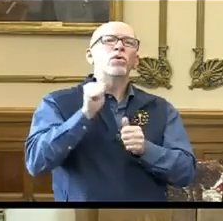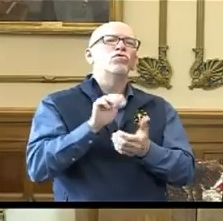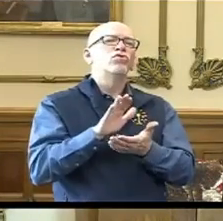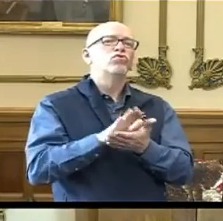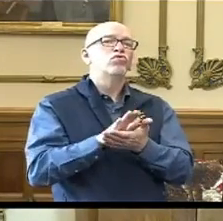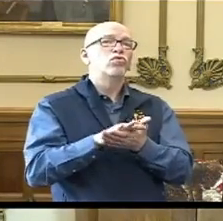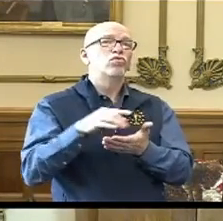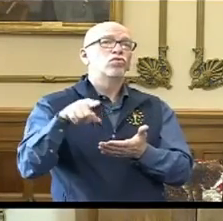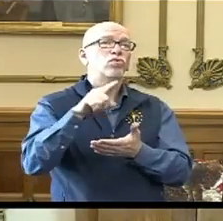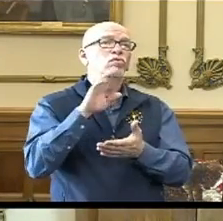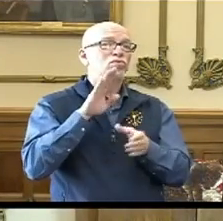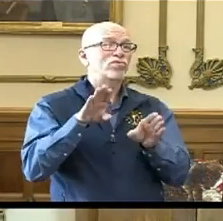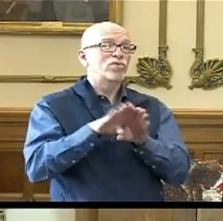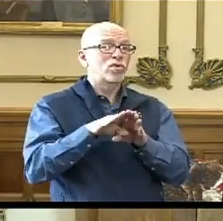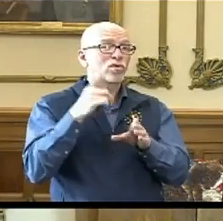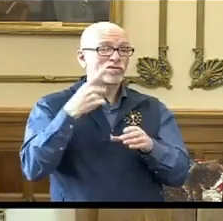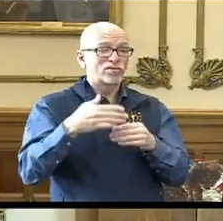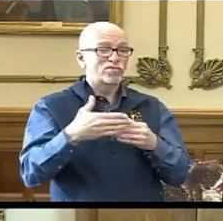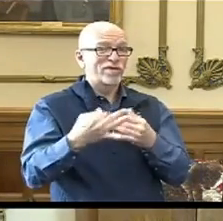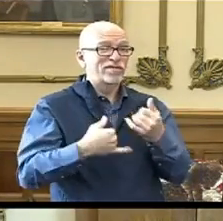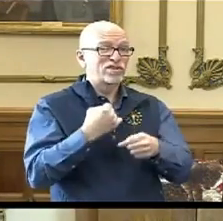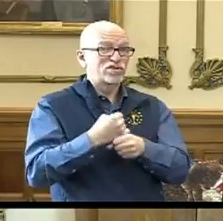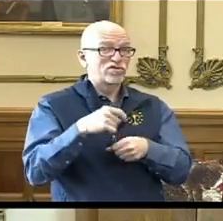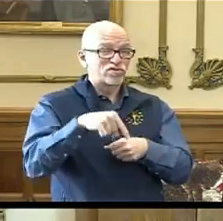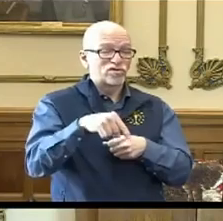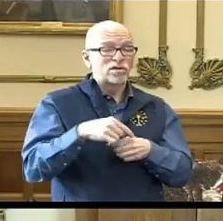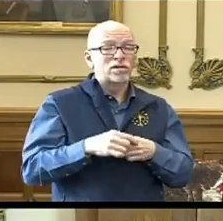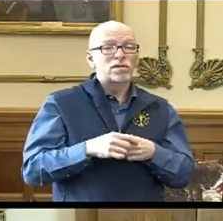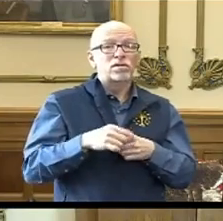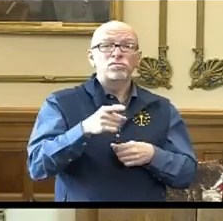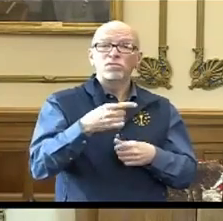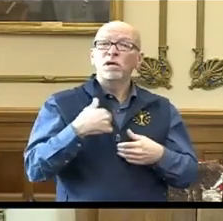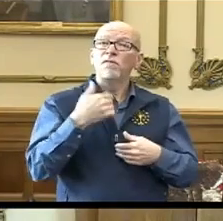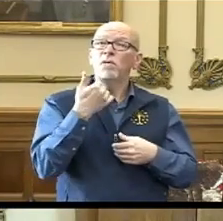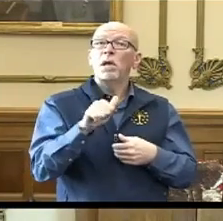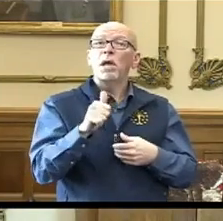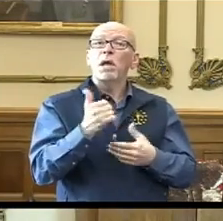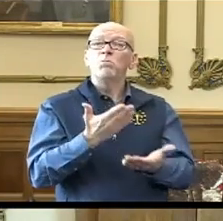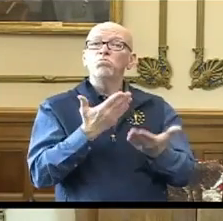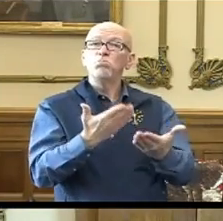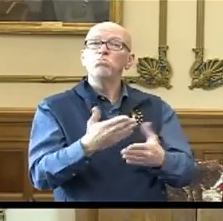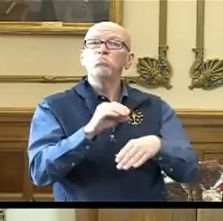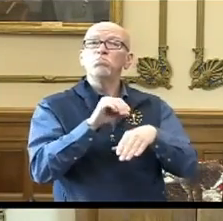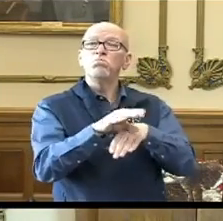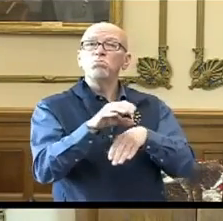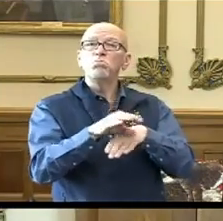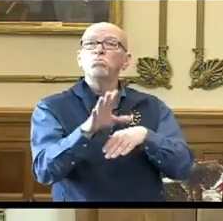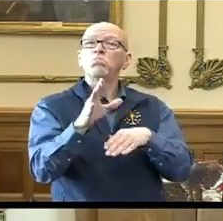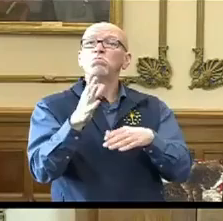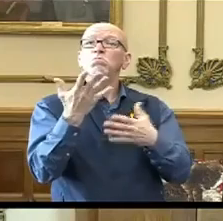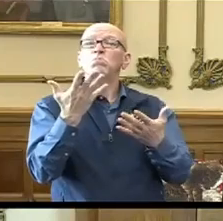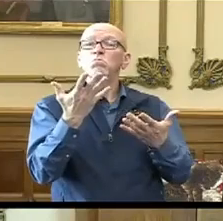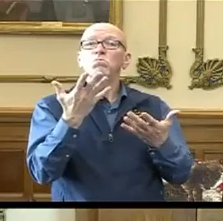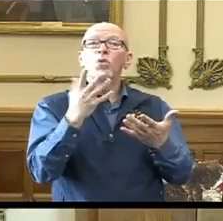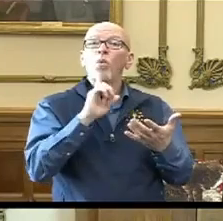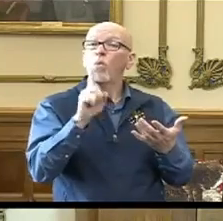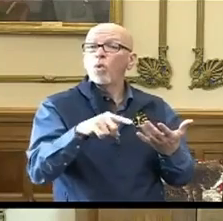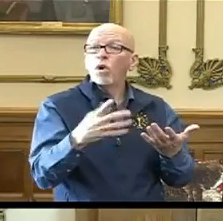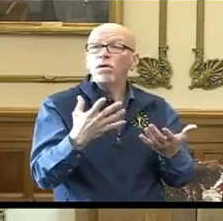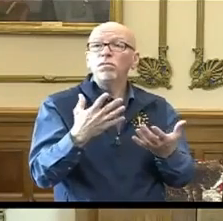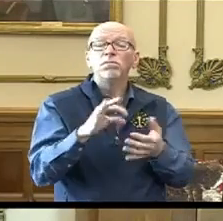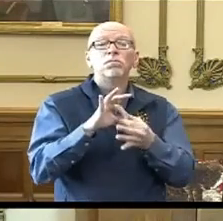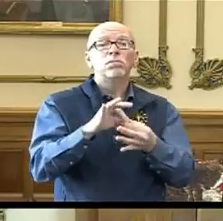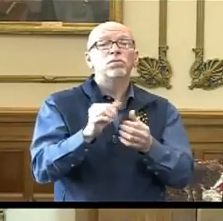being closed for the remainder of the school year, do you have any advice, guidelines, parameters, or even stop orders